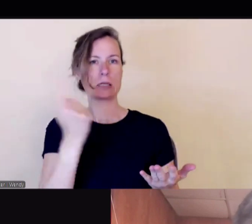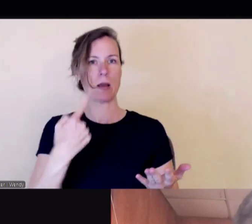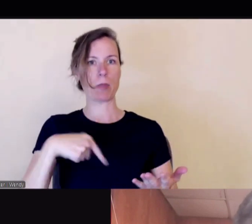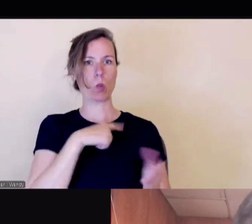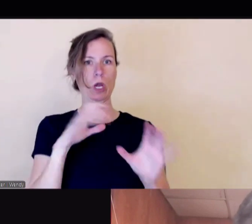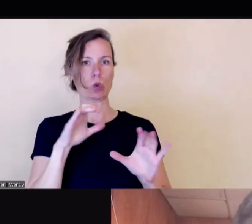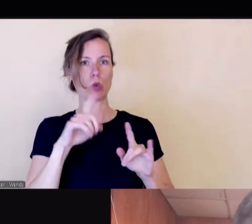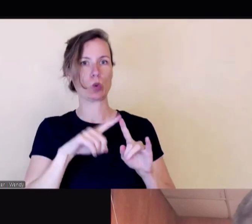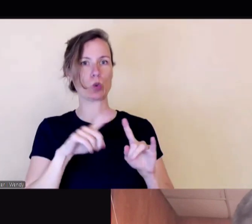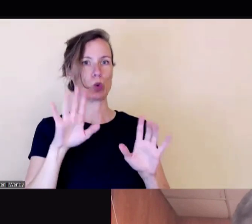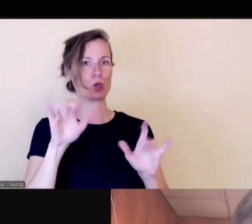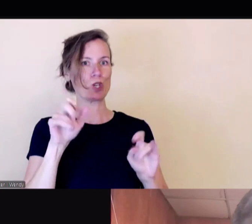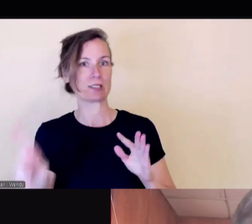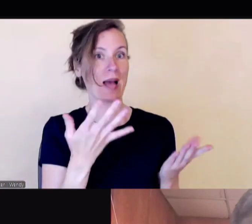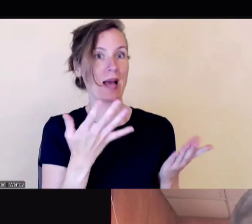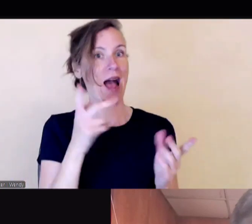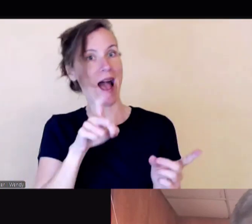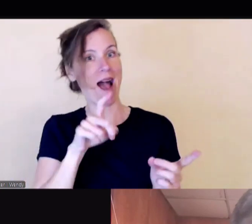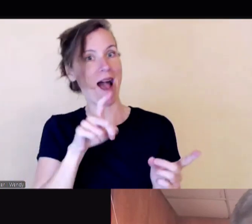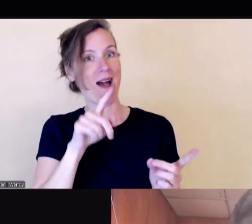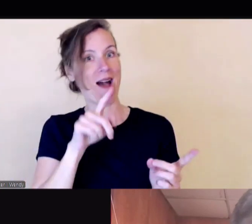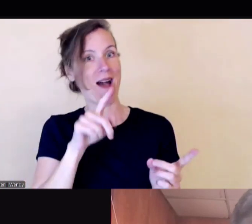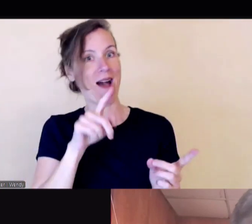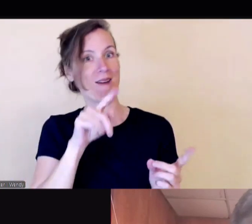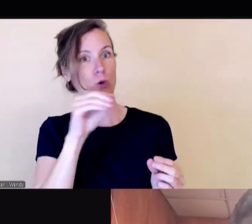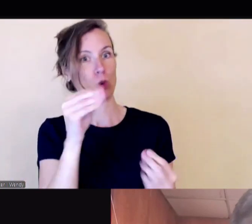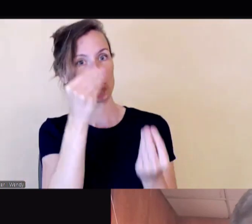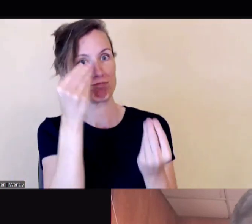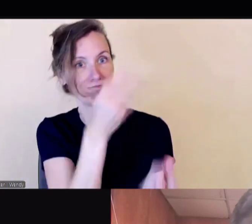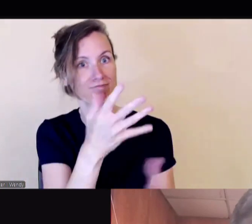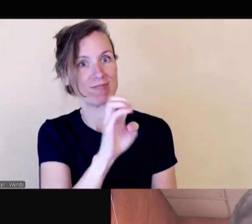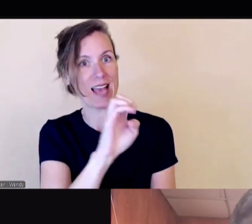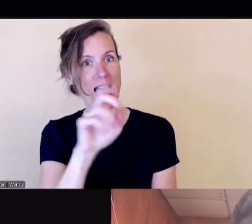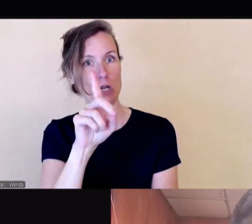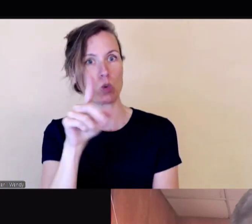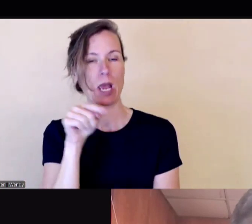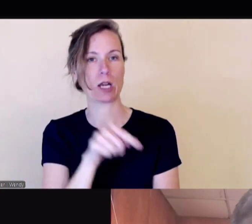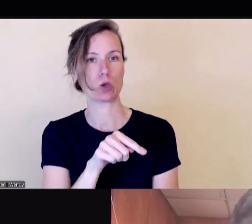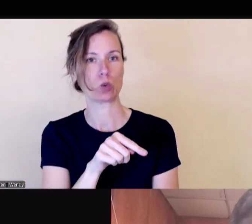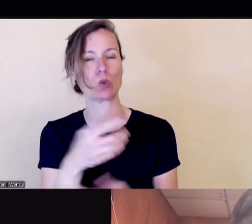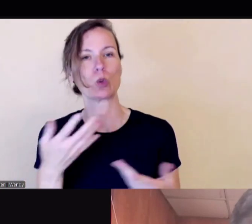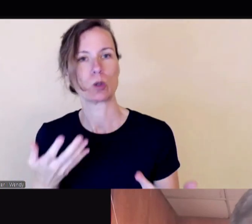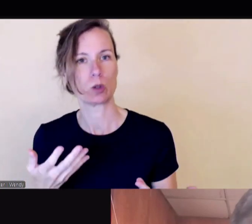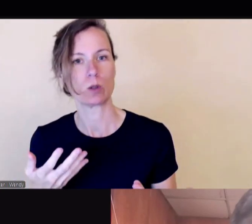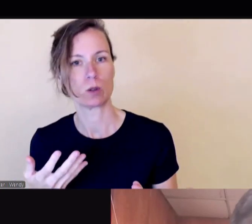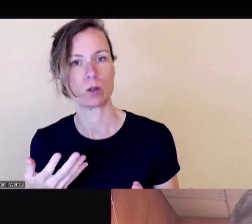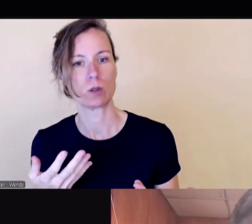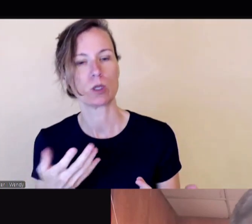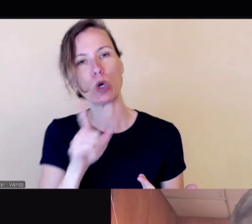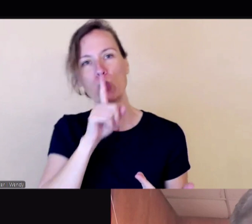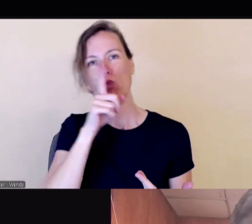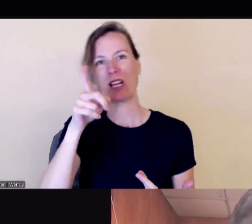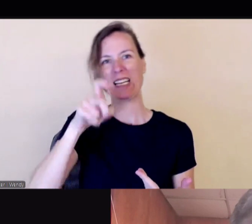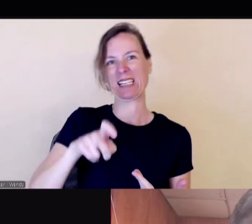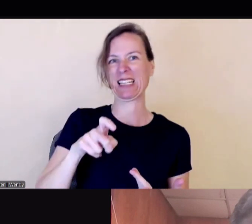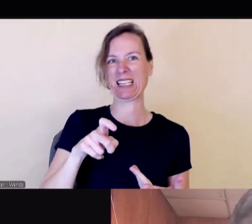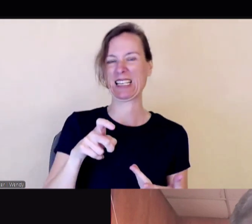And part of that is because there's pretty significant evidence that people who